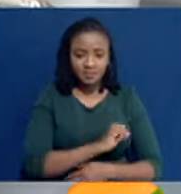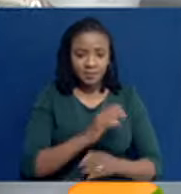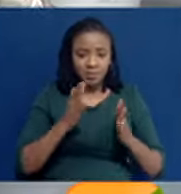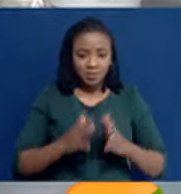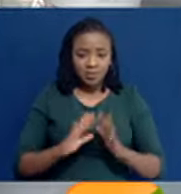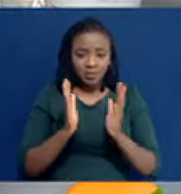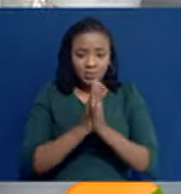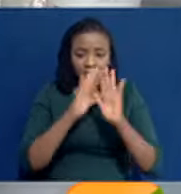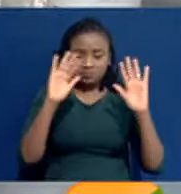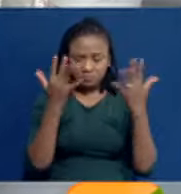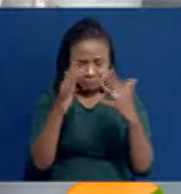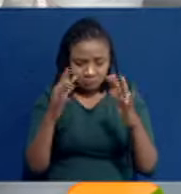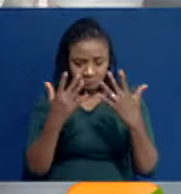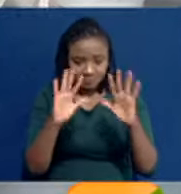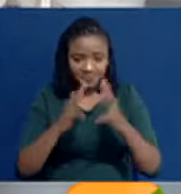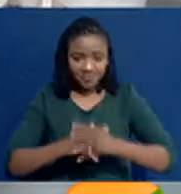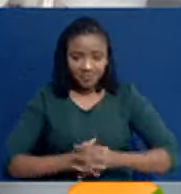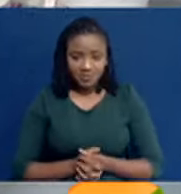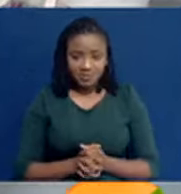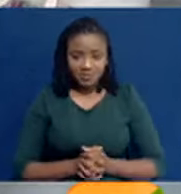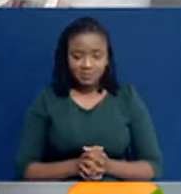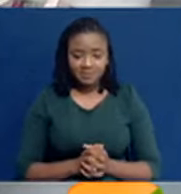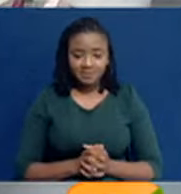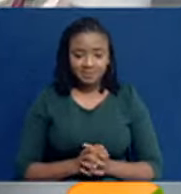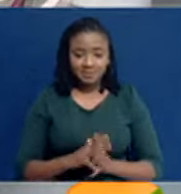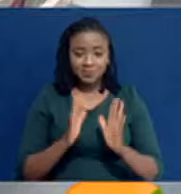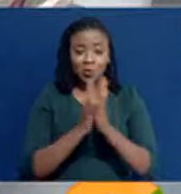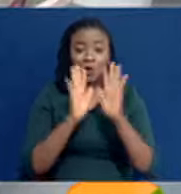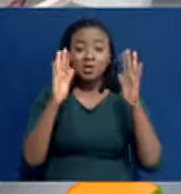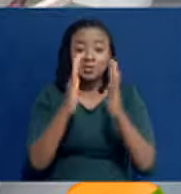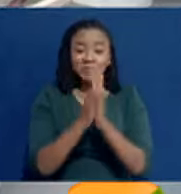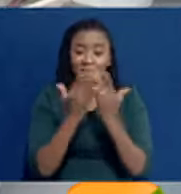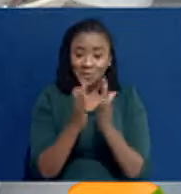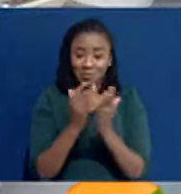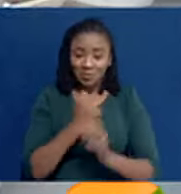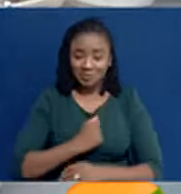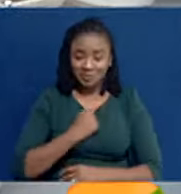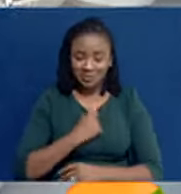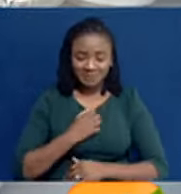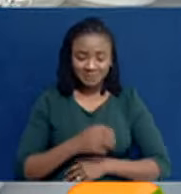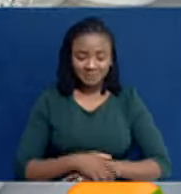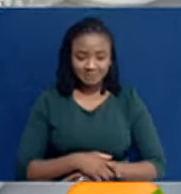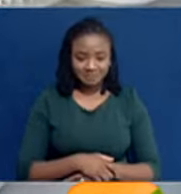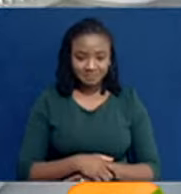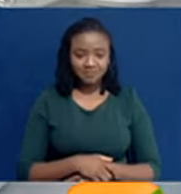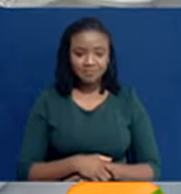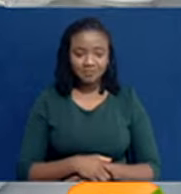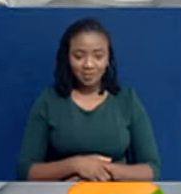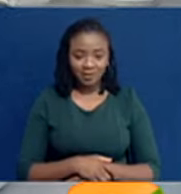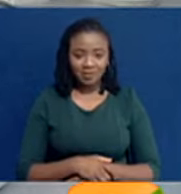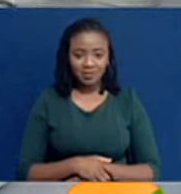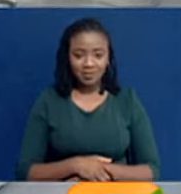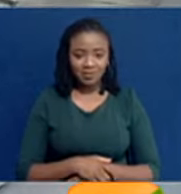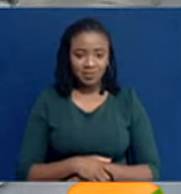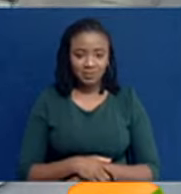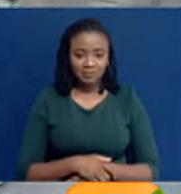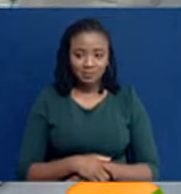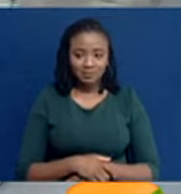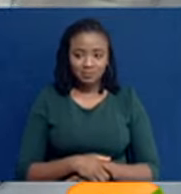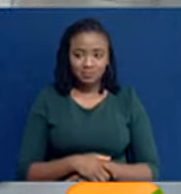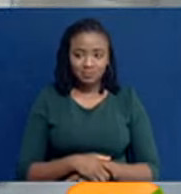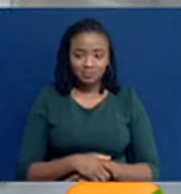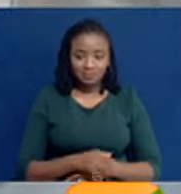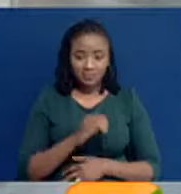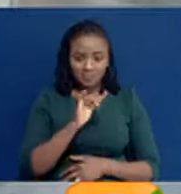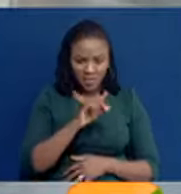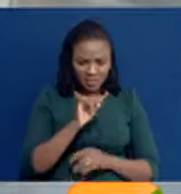And congratulations on the book. Thank you. We've been mulling the word early bird, both of us. We're wondering, is it that famous saying, the early